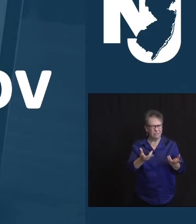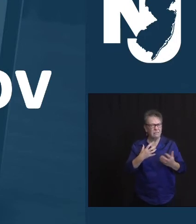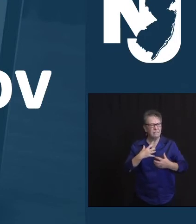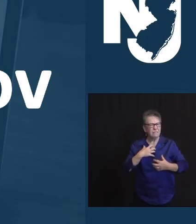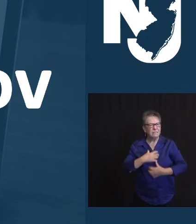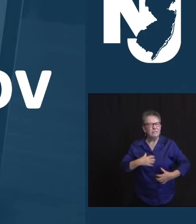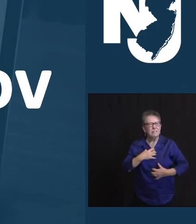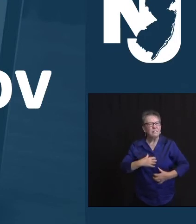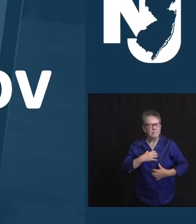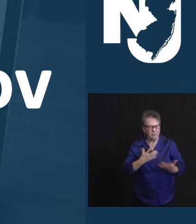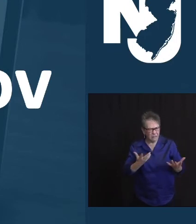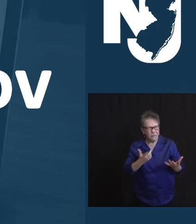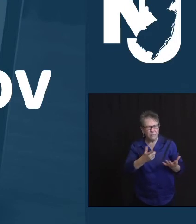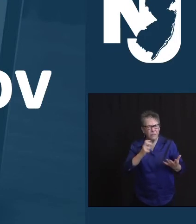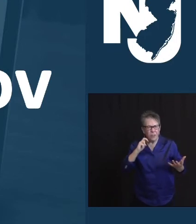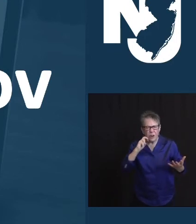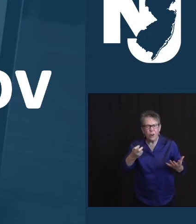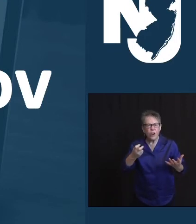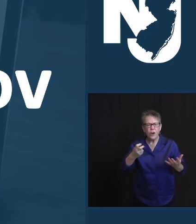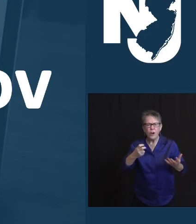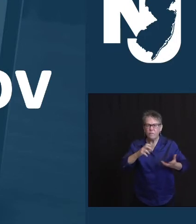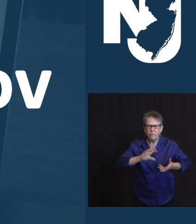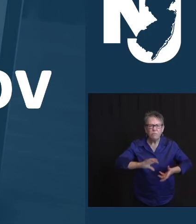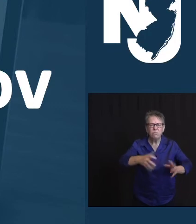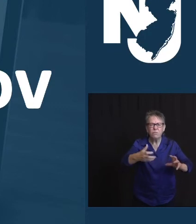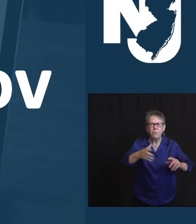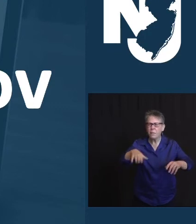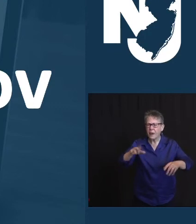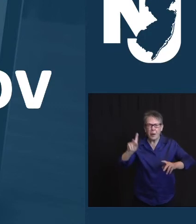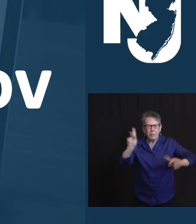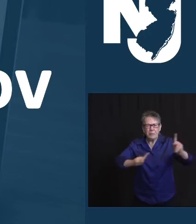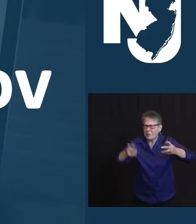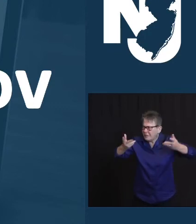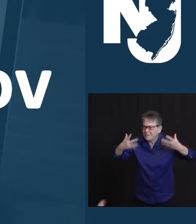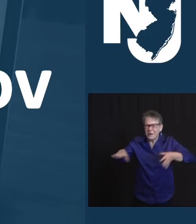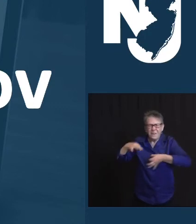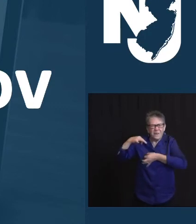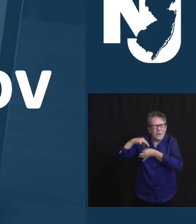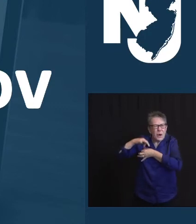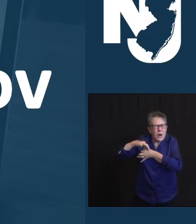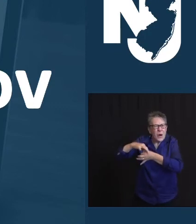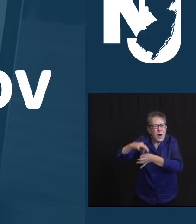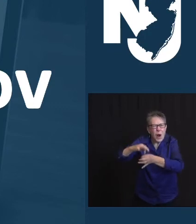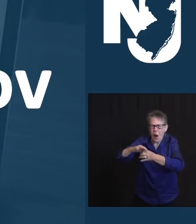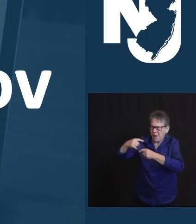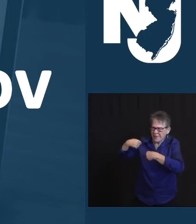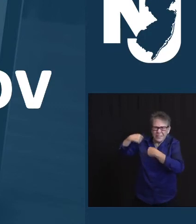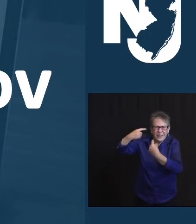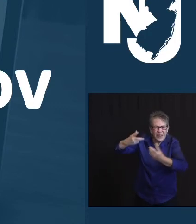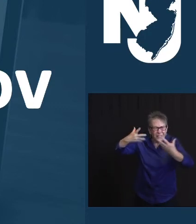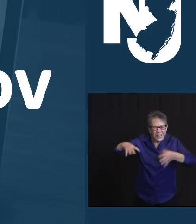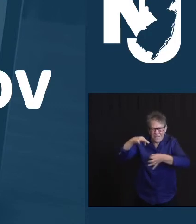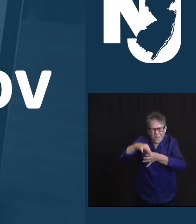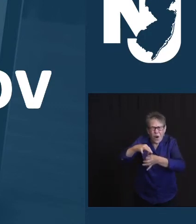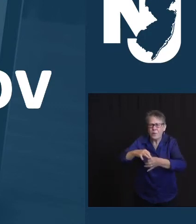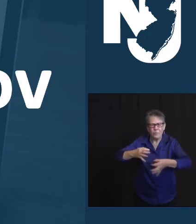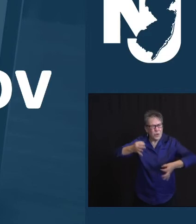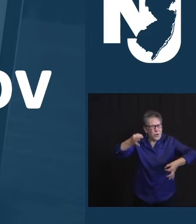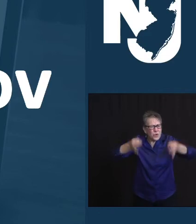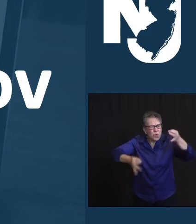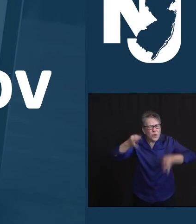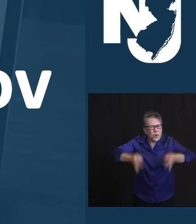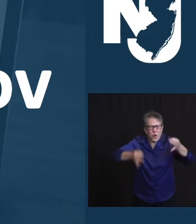and the Electoral College has spoken. And yet that seemingly isn't enough for those willing to overturn an election because they just can't accept